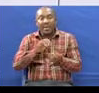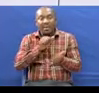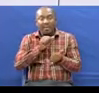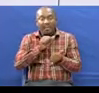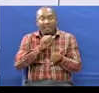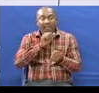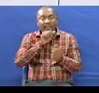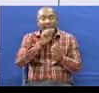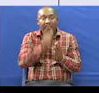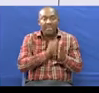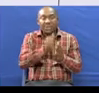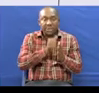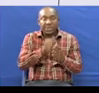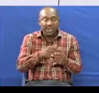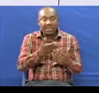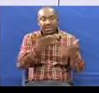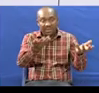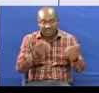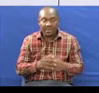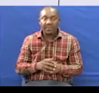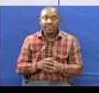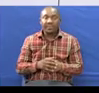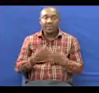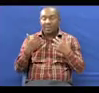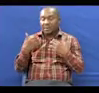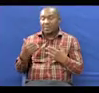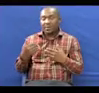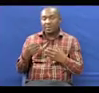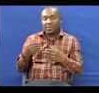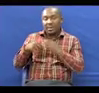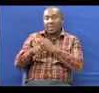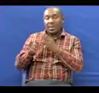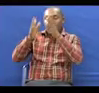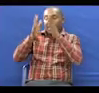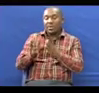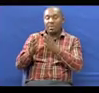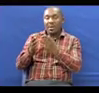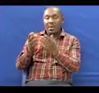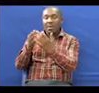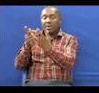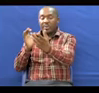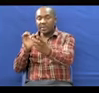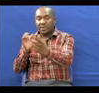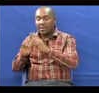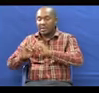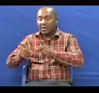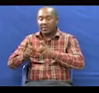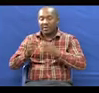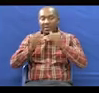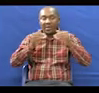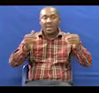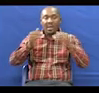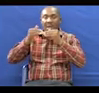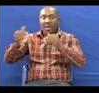machines in cultivating large areas, etc., etc. So here for the case of human populations